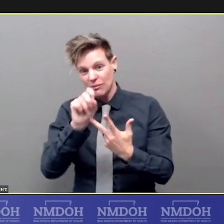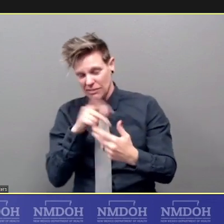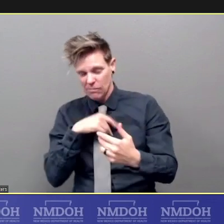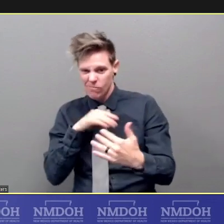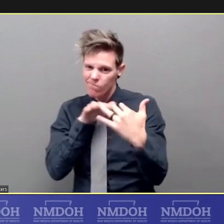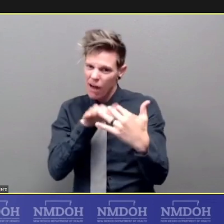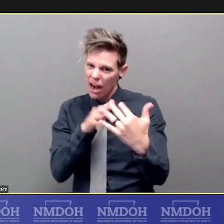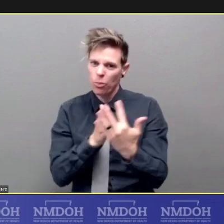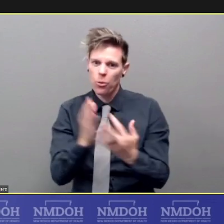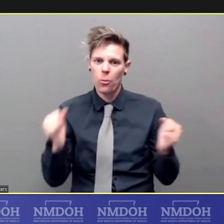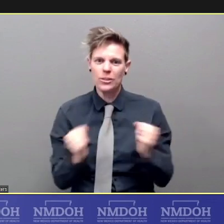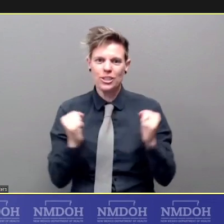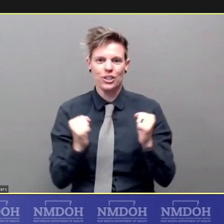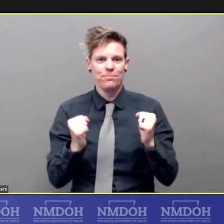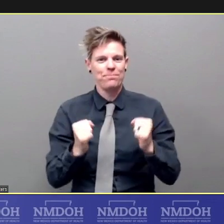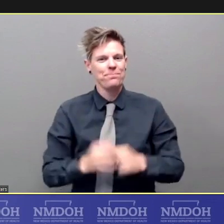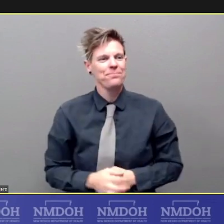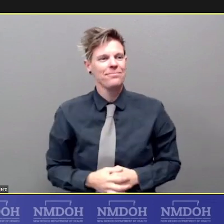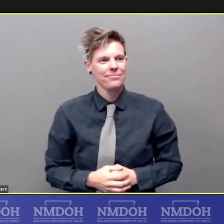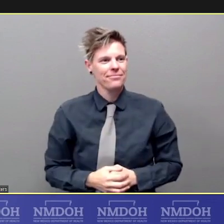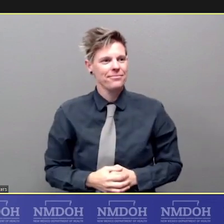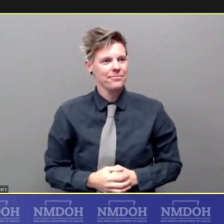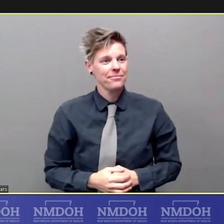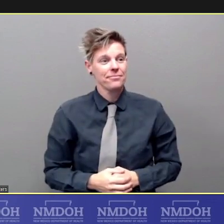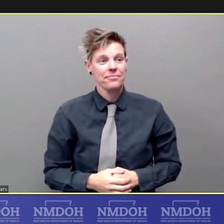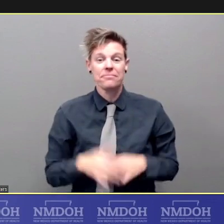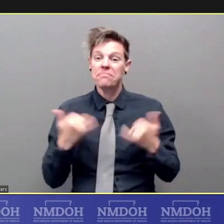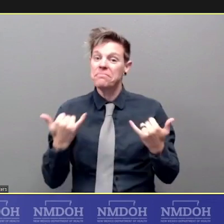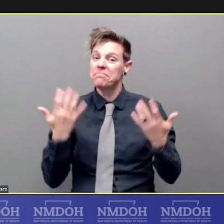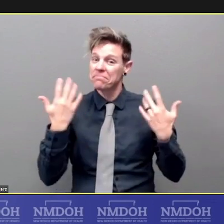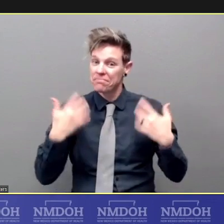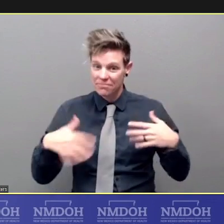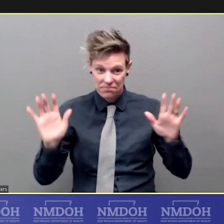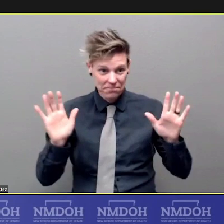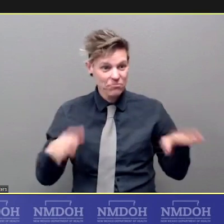All right, that concludes our press conference today. Slides